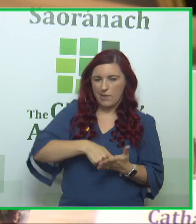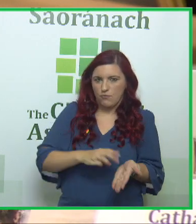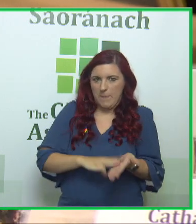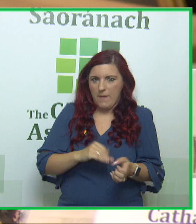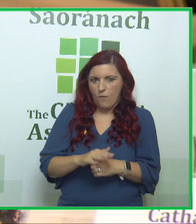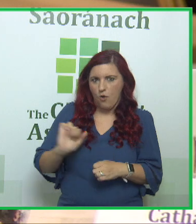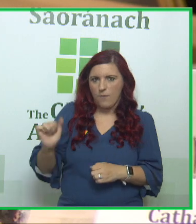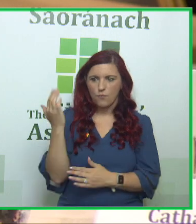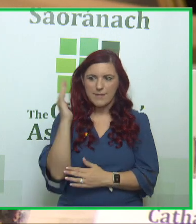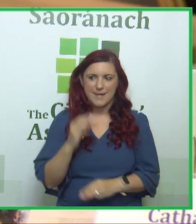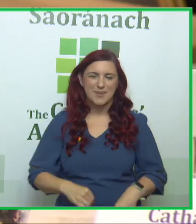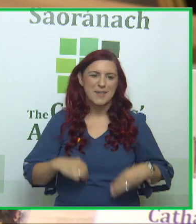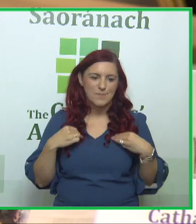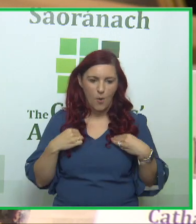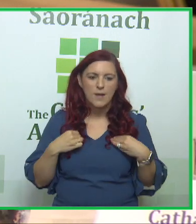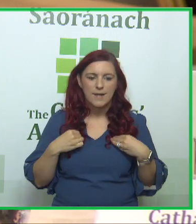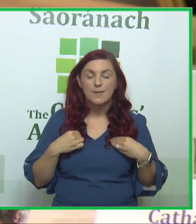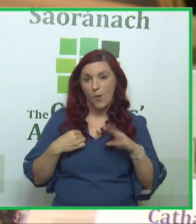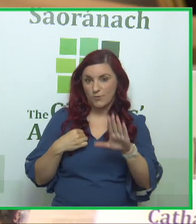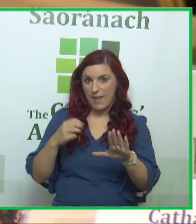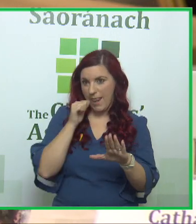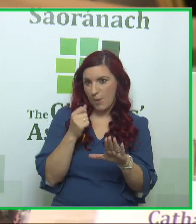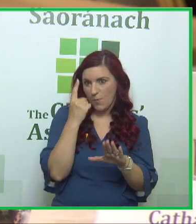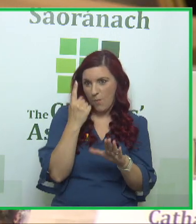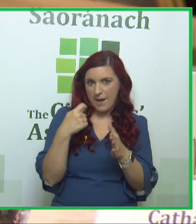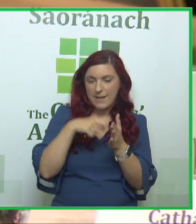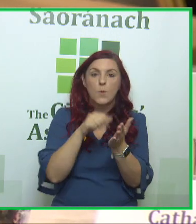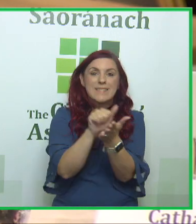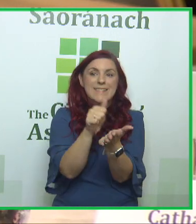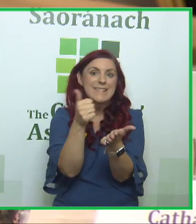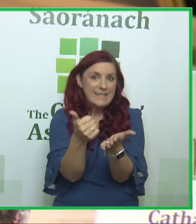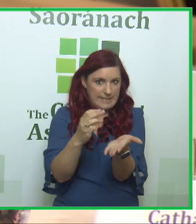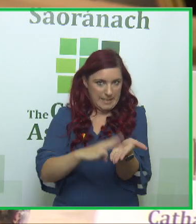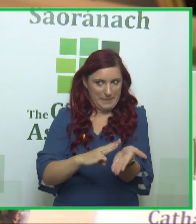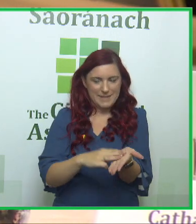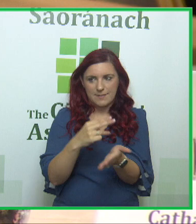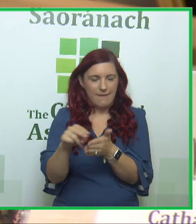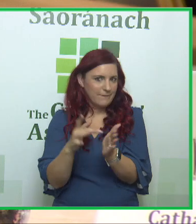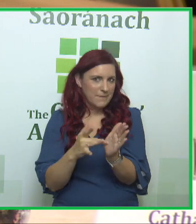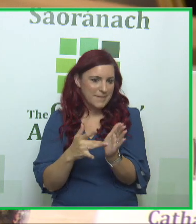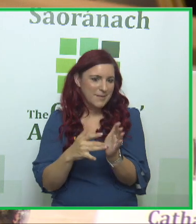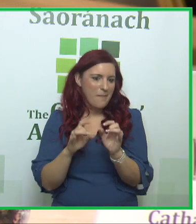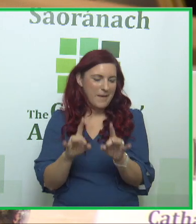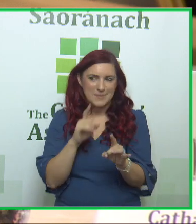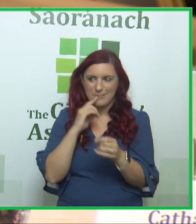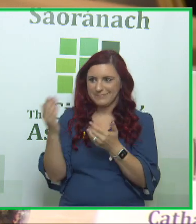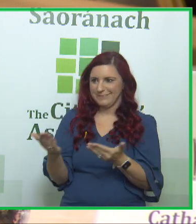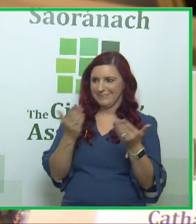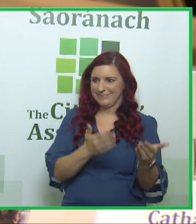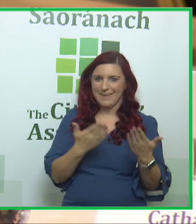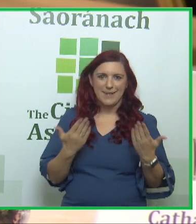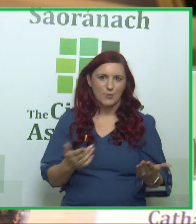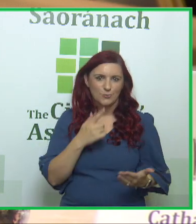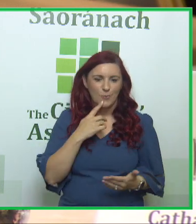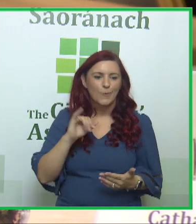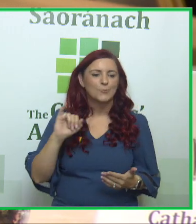her presentation this morning, so she's promised me it's going to be 16 minutes instead of 15. So I'm going to hand across, thankfully, now to